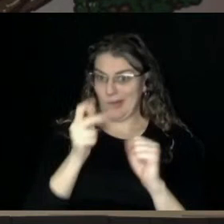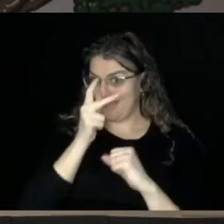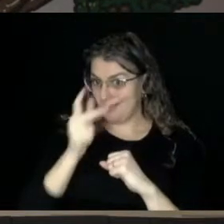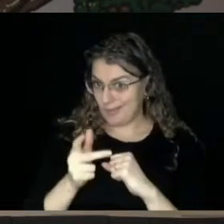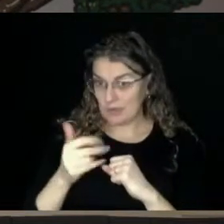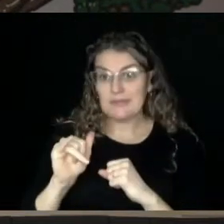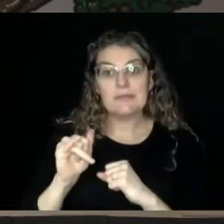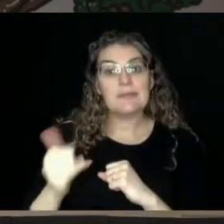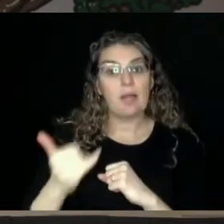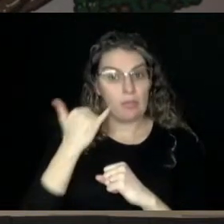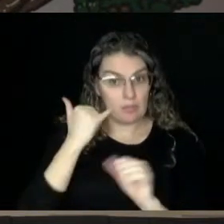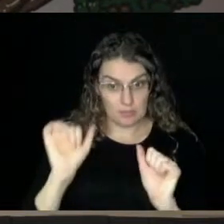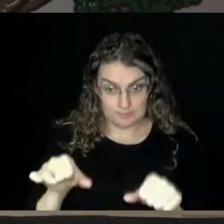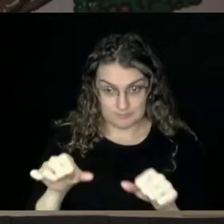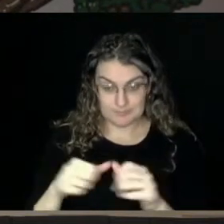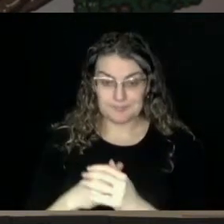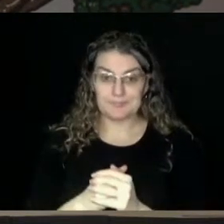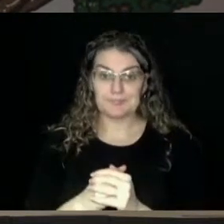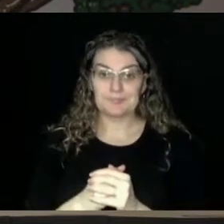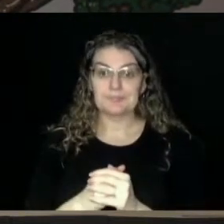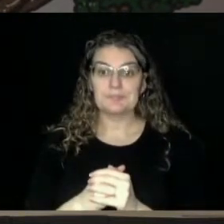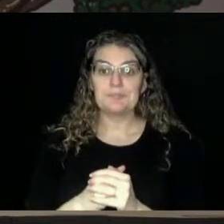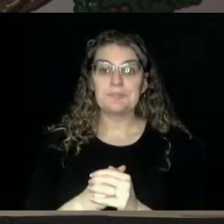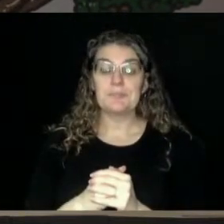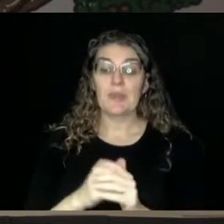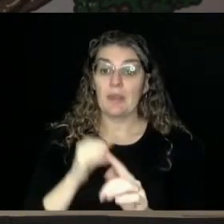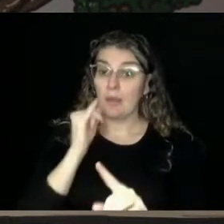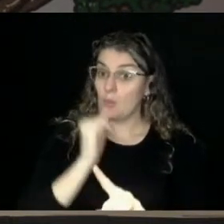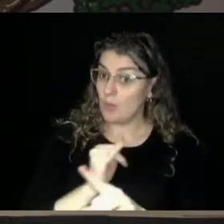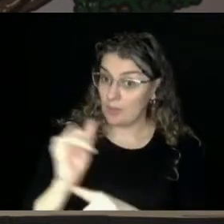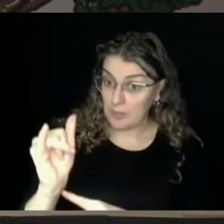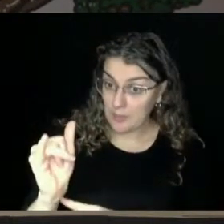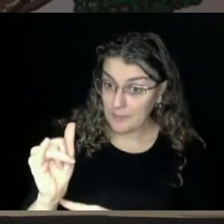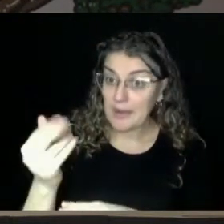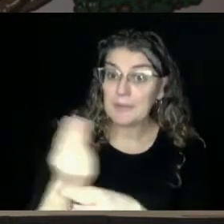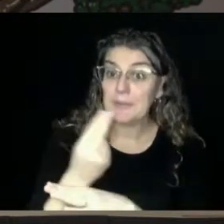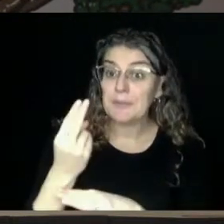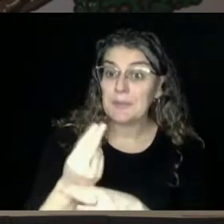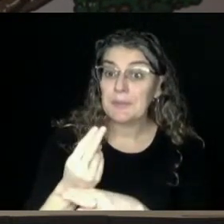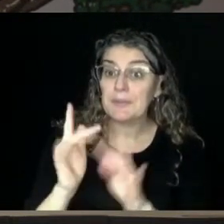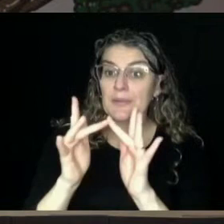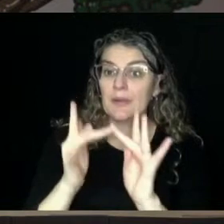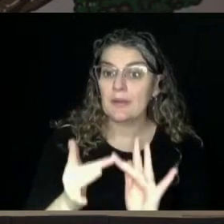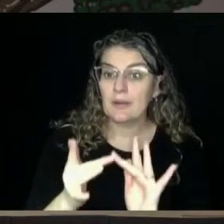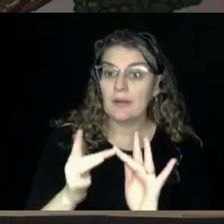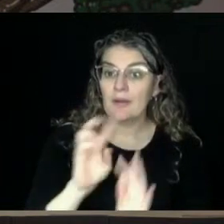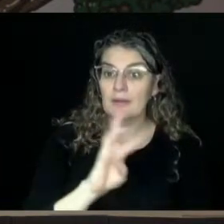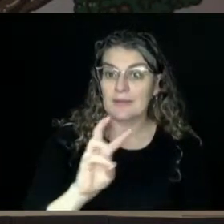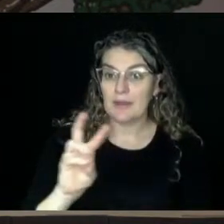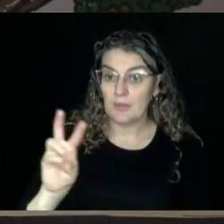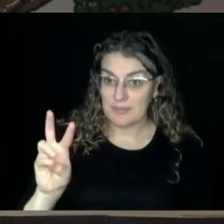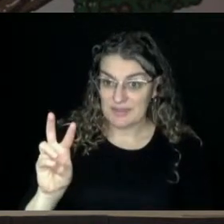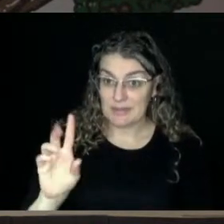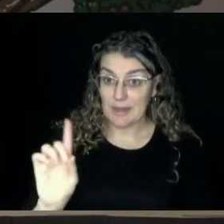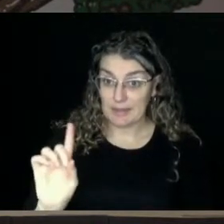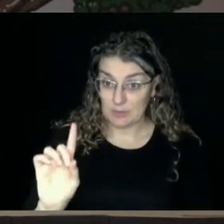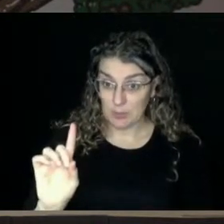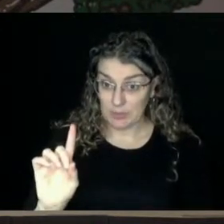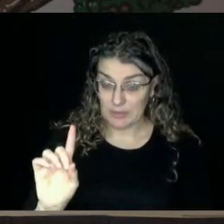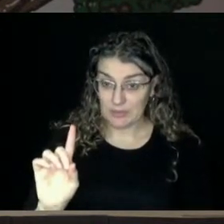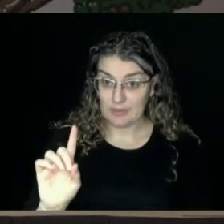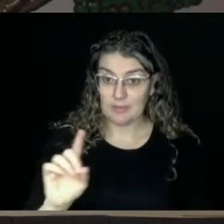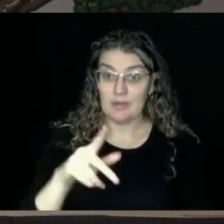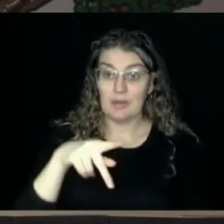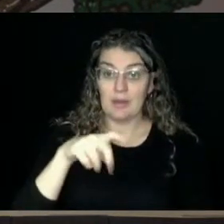People can also continue to request a callback for an appointment by using the online web form, which is located at the